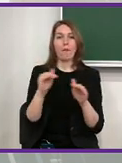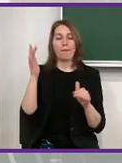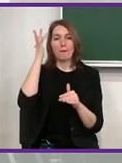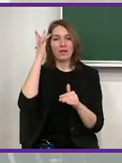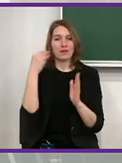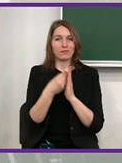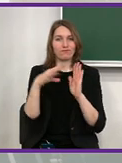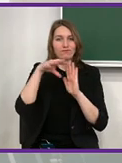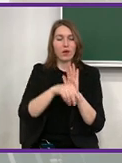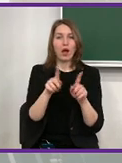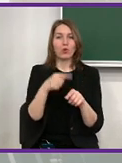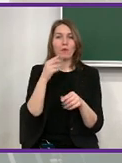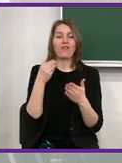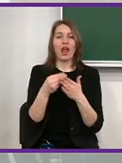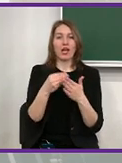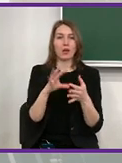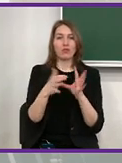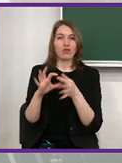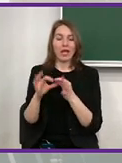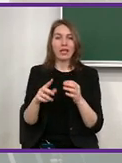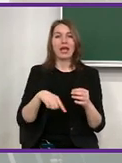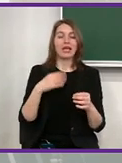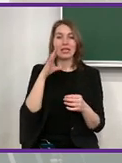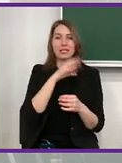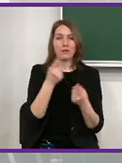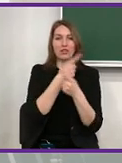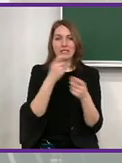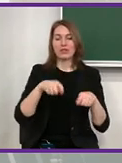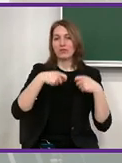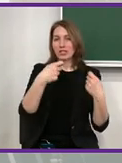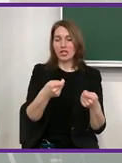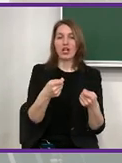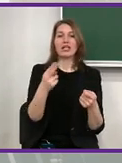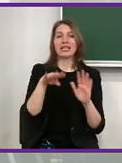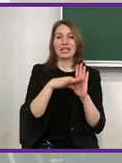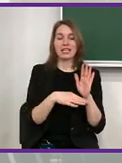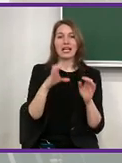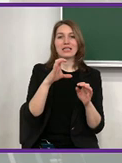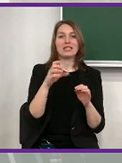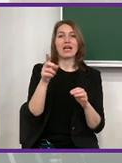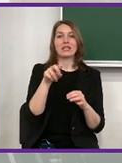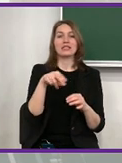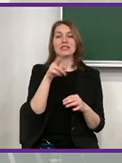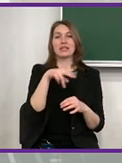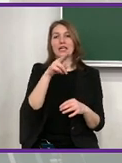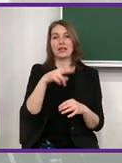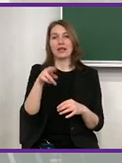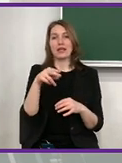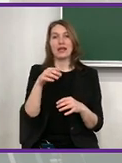are speaking about value chains in the context of UN sustainability principles, also